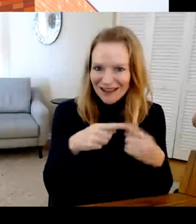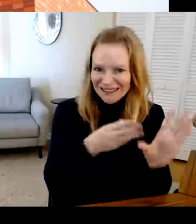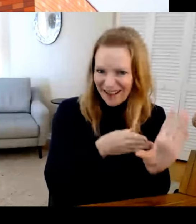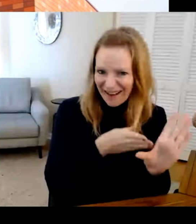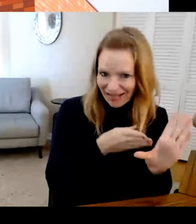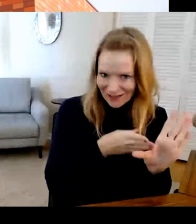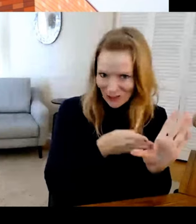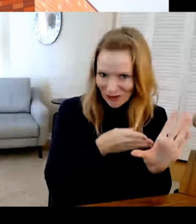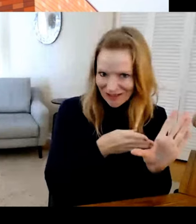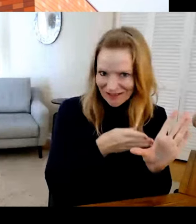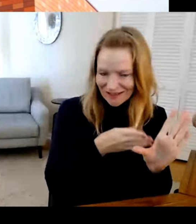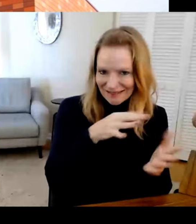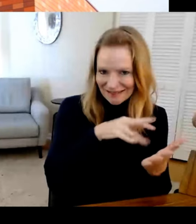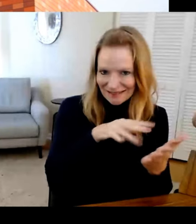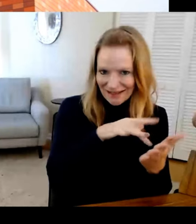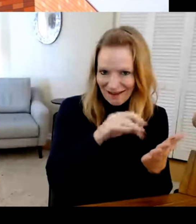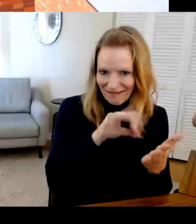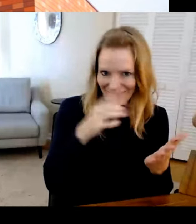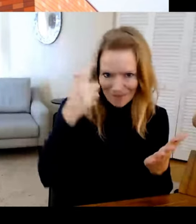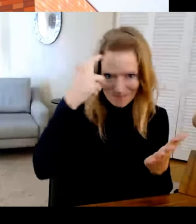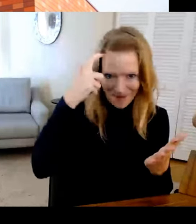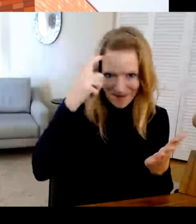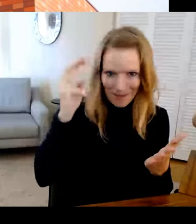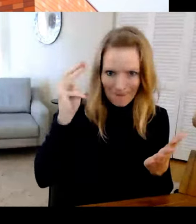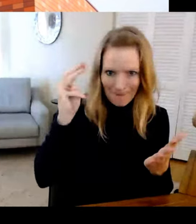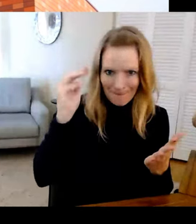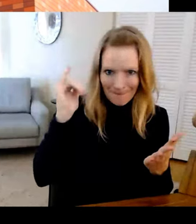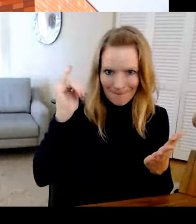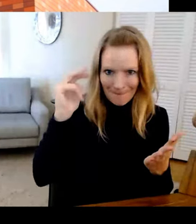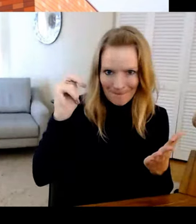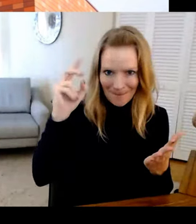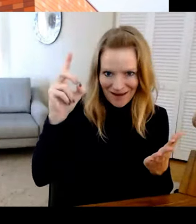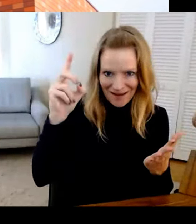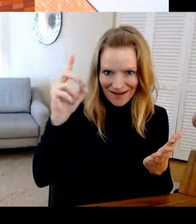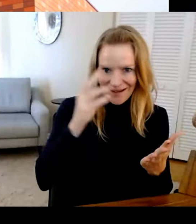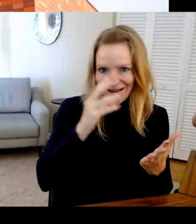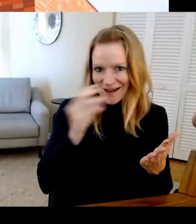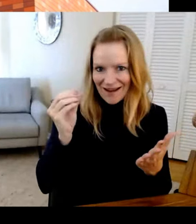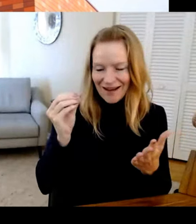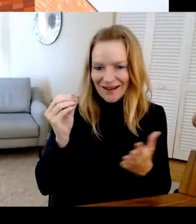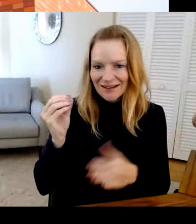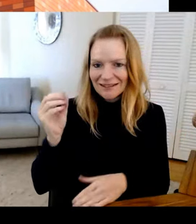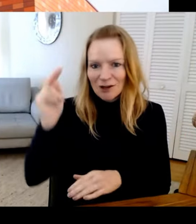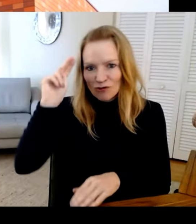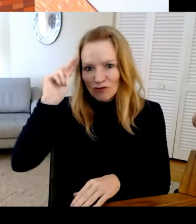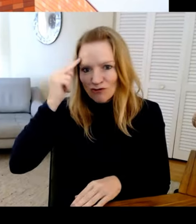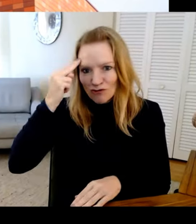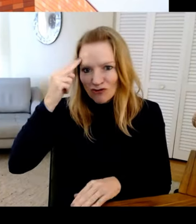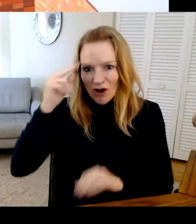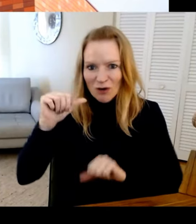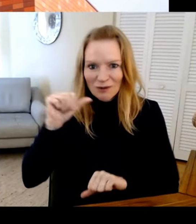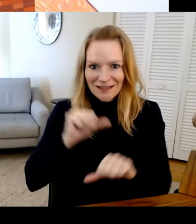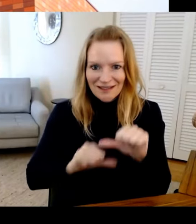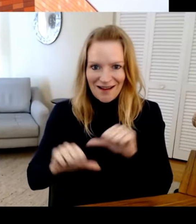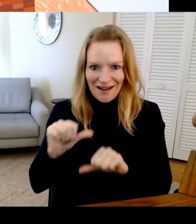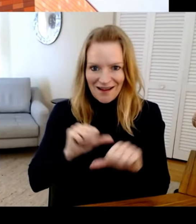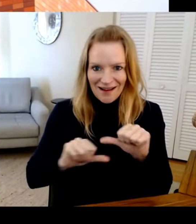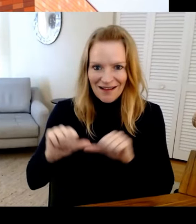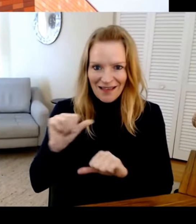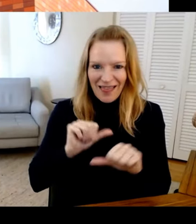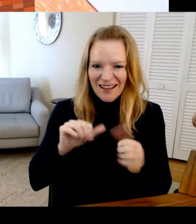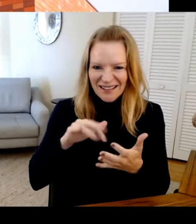Today I want to teach about the psychology, the study of the brain, and